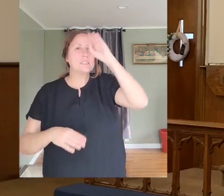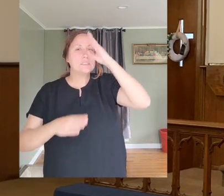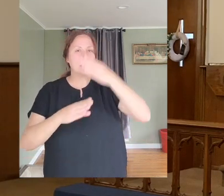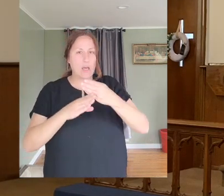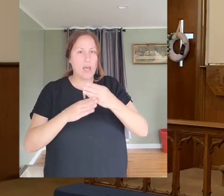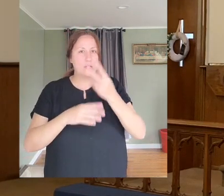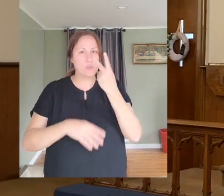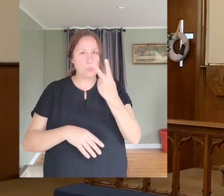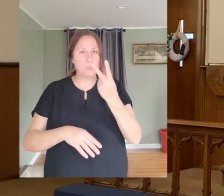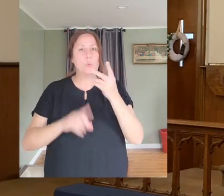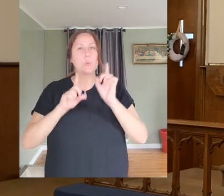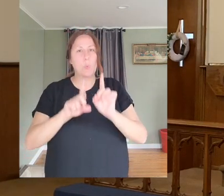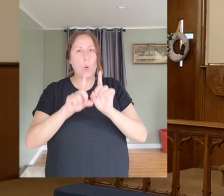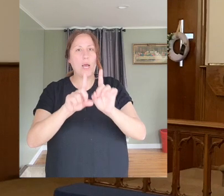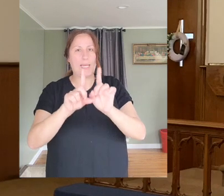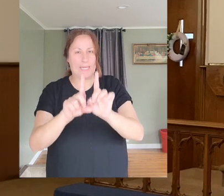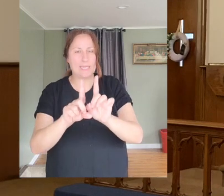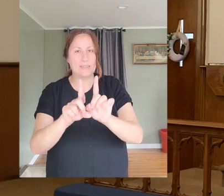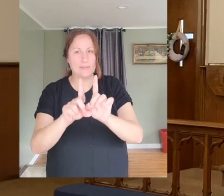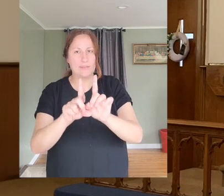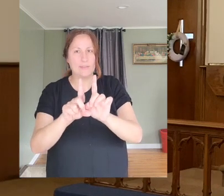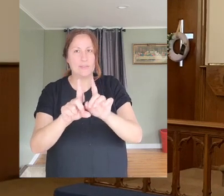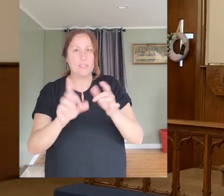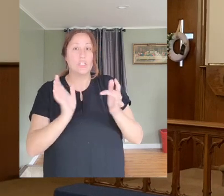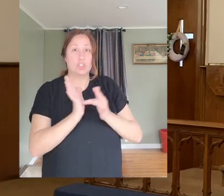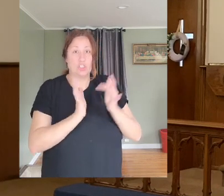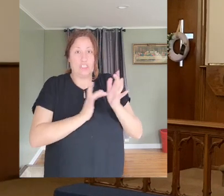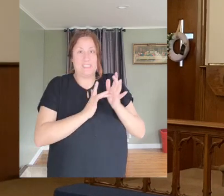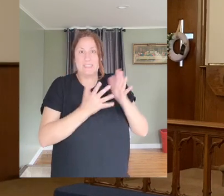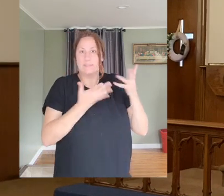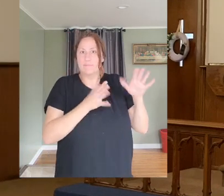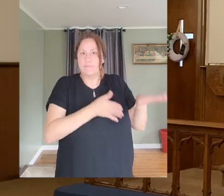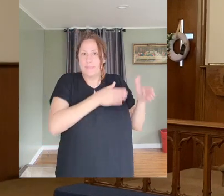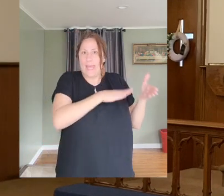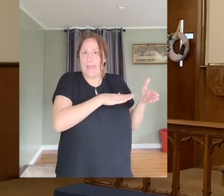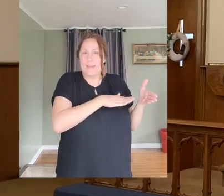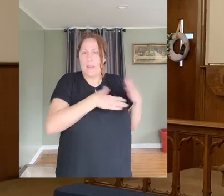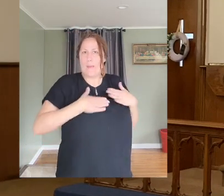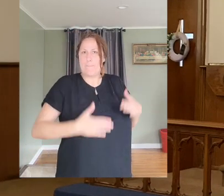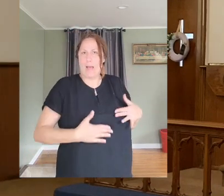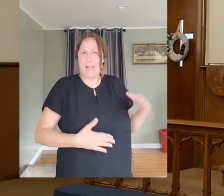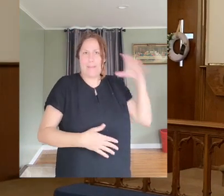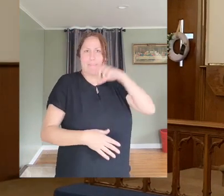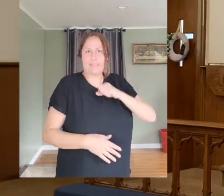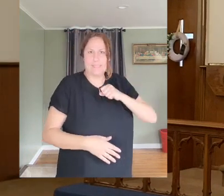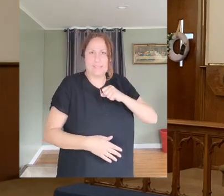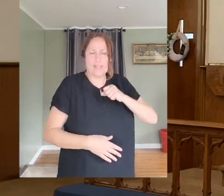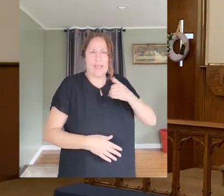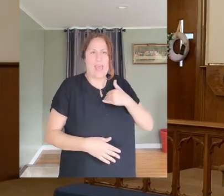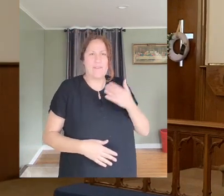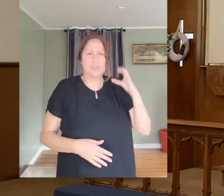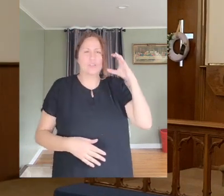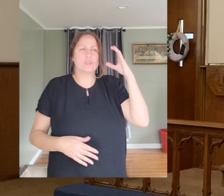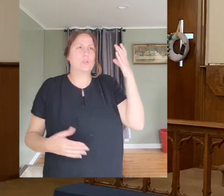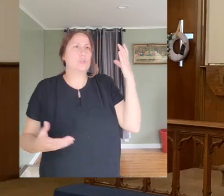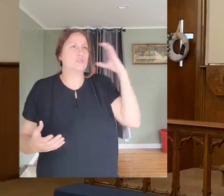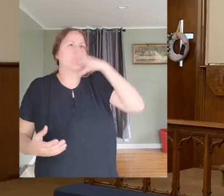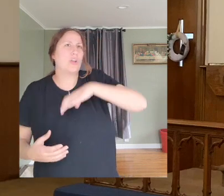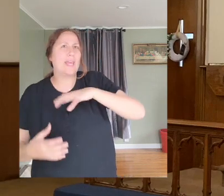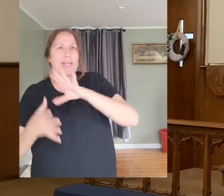Emmaus. Jesus is dead, body missing, strange news about visions of angels, but